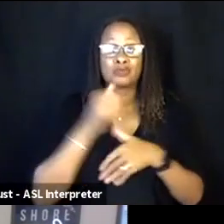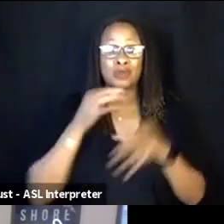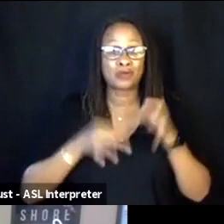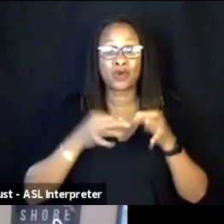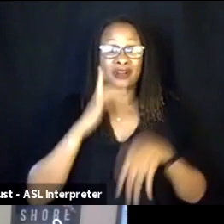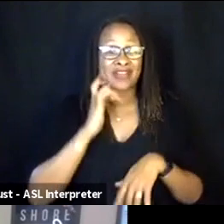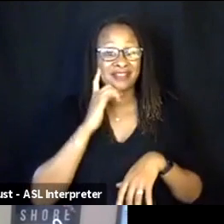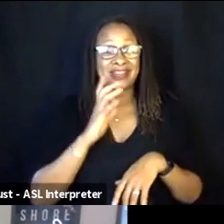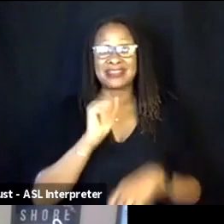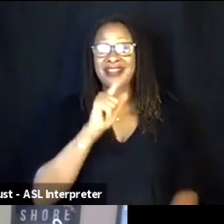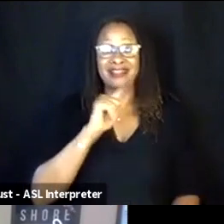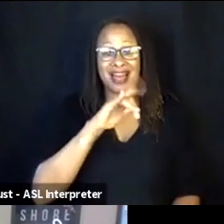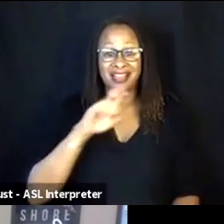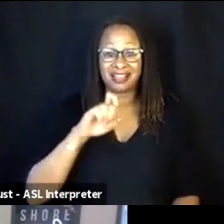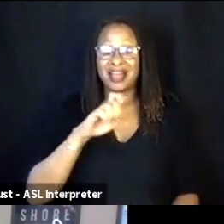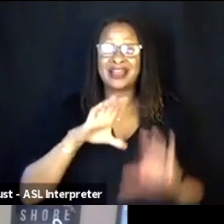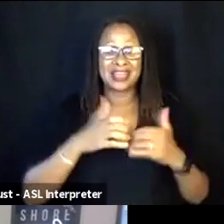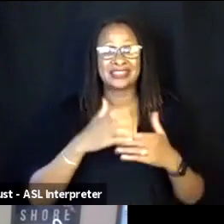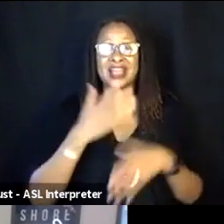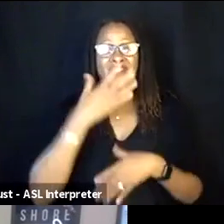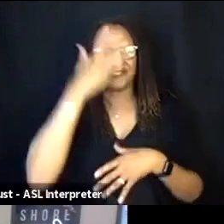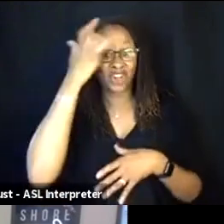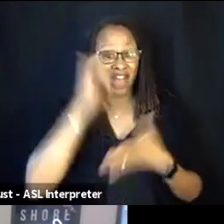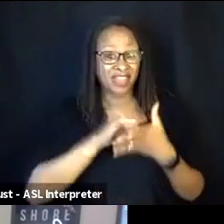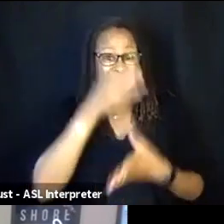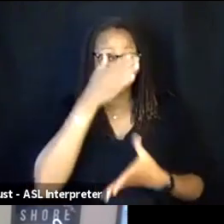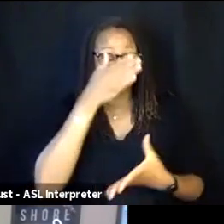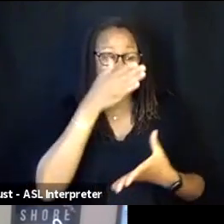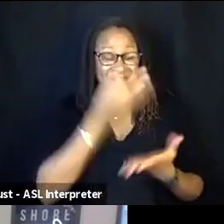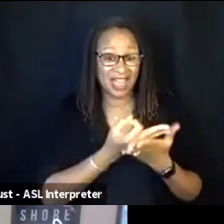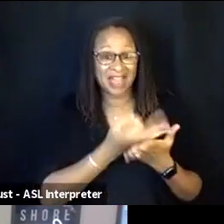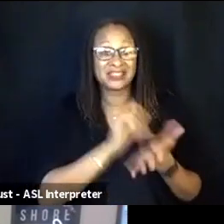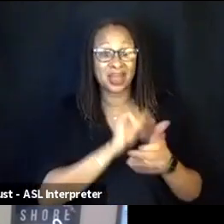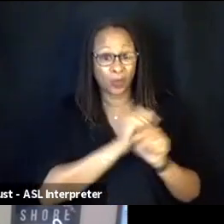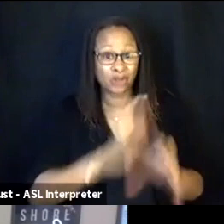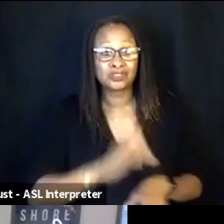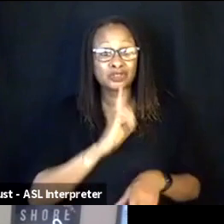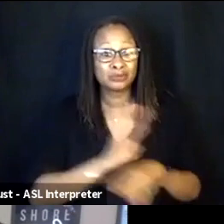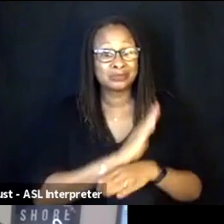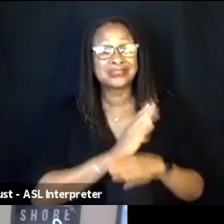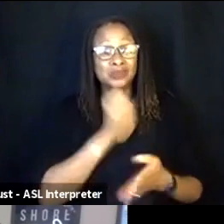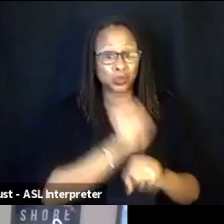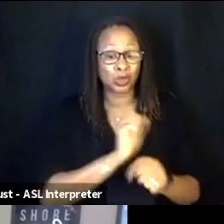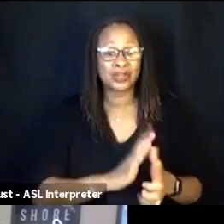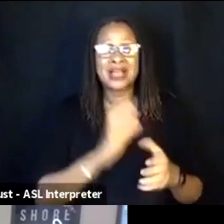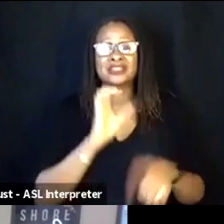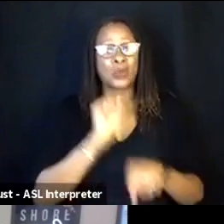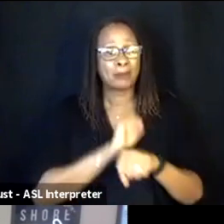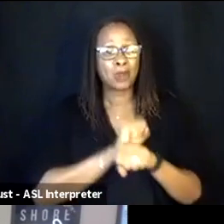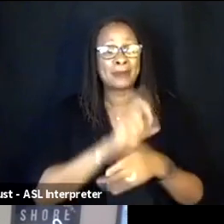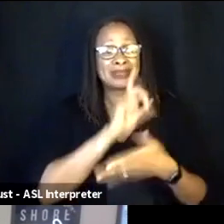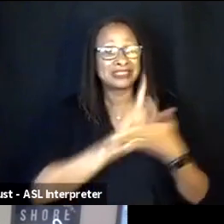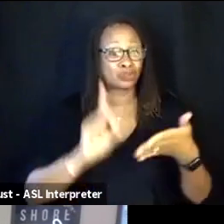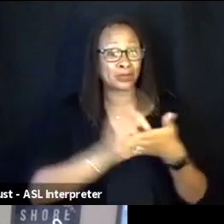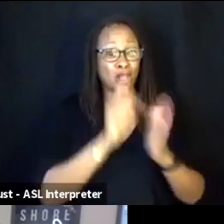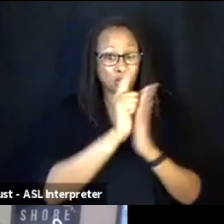Lyle case, I think also lost track of the fact that workers in the industry are actually workers. So the employment discrimination laws that apply